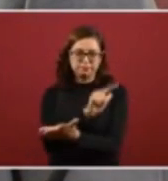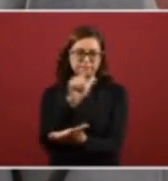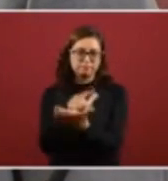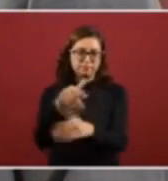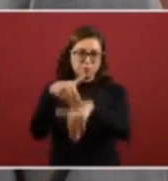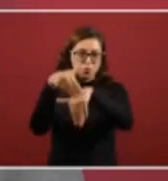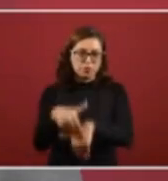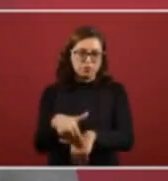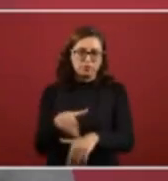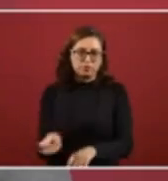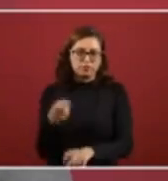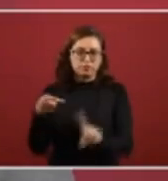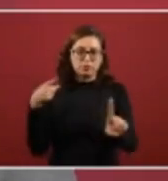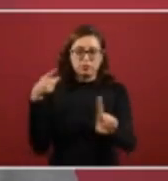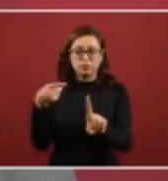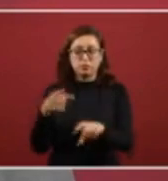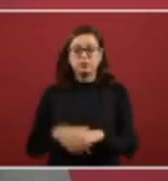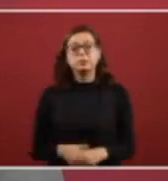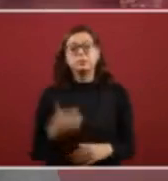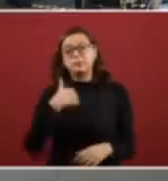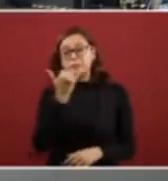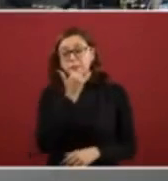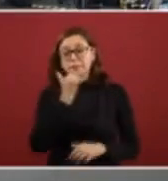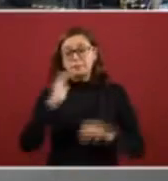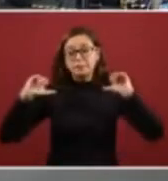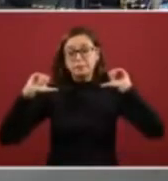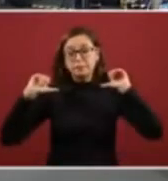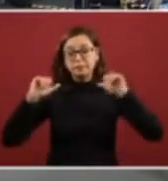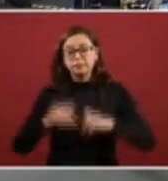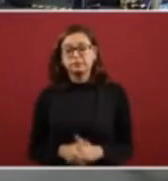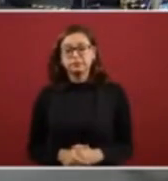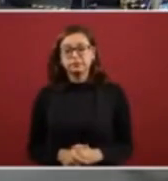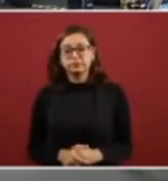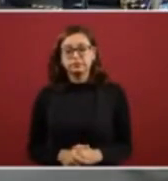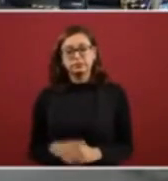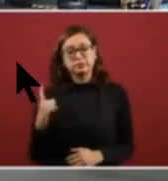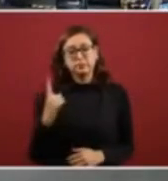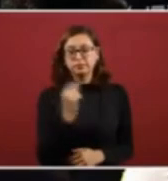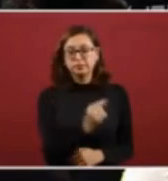that and they apply the law. And I'm leaving now.